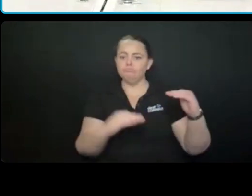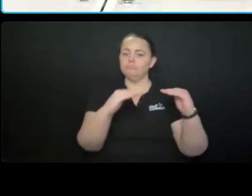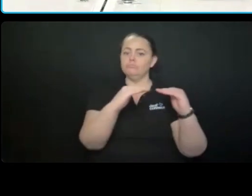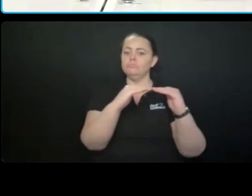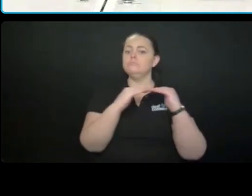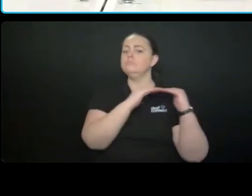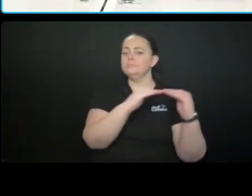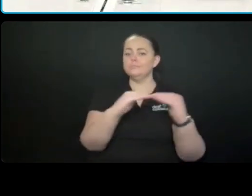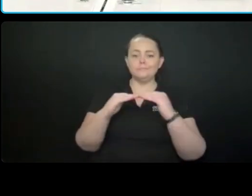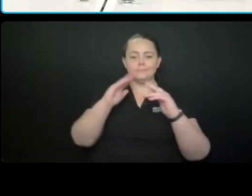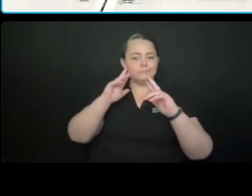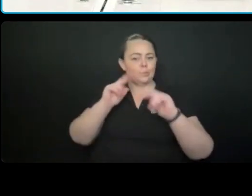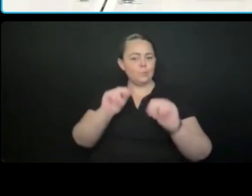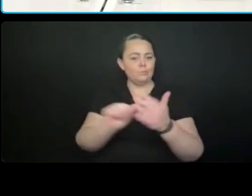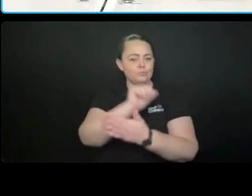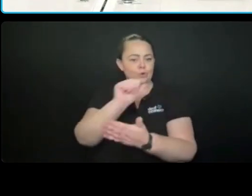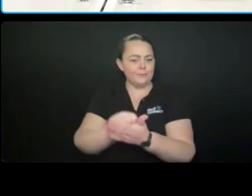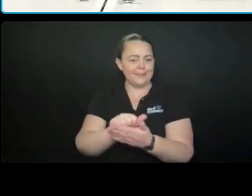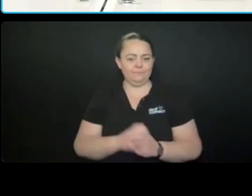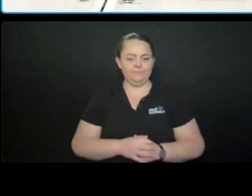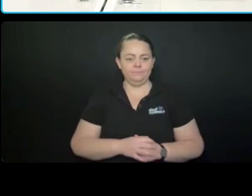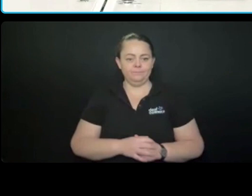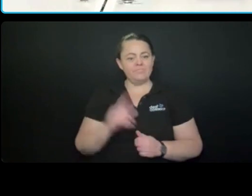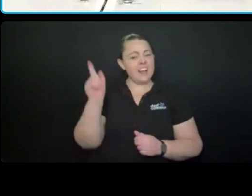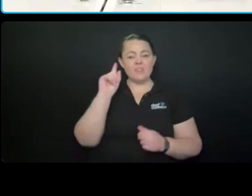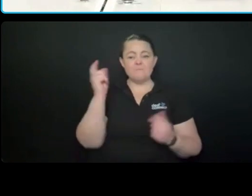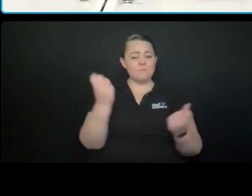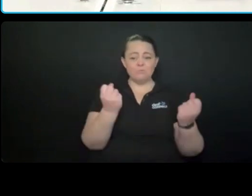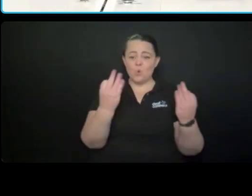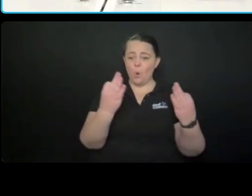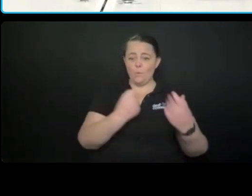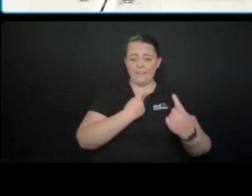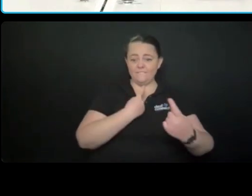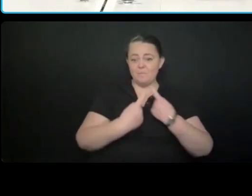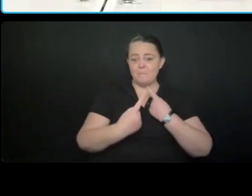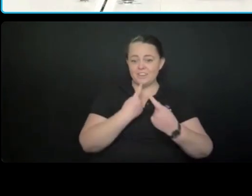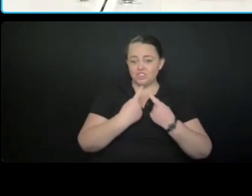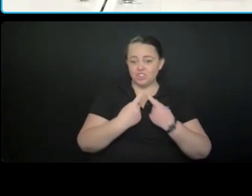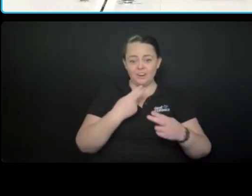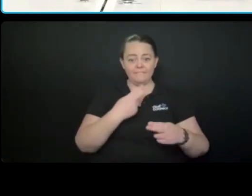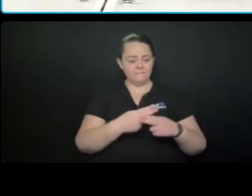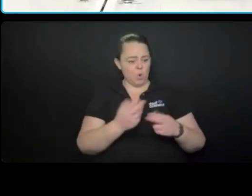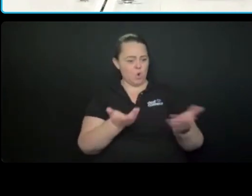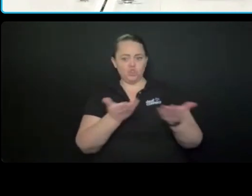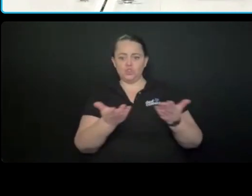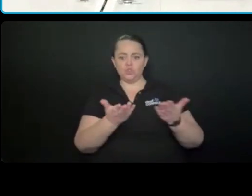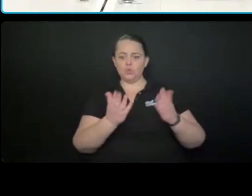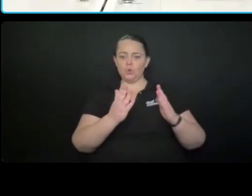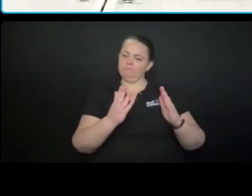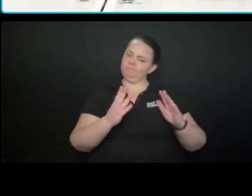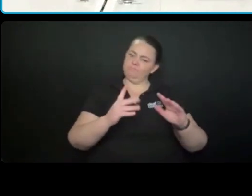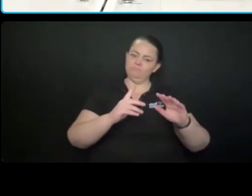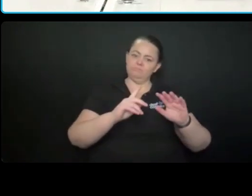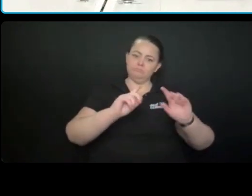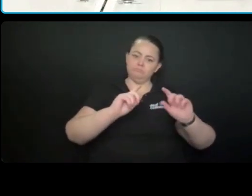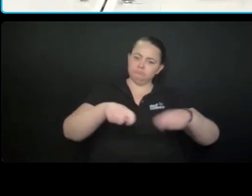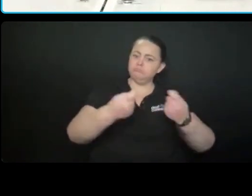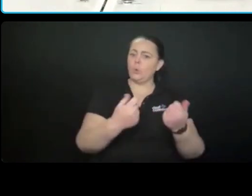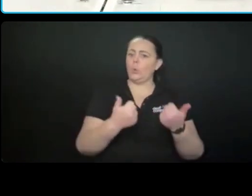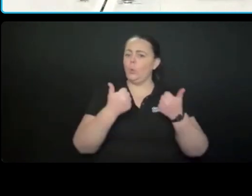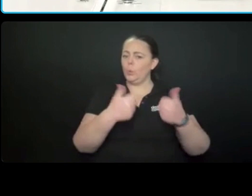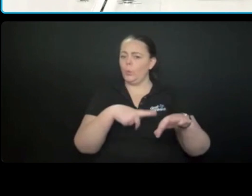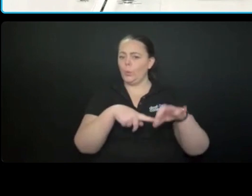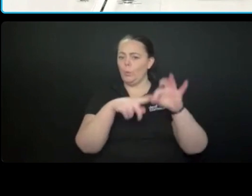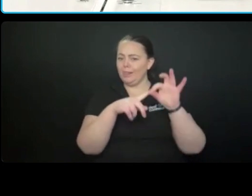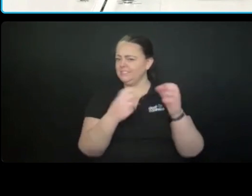provides a lack of information, if you like, about service quality to inform consumers, provider quality development, as well as